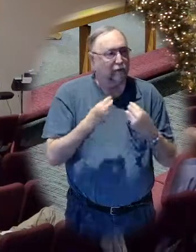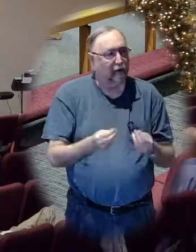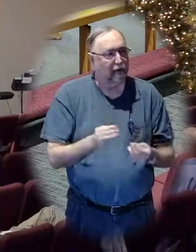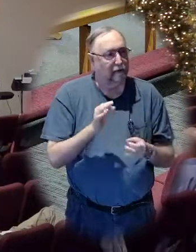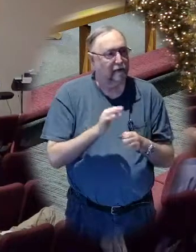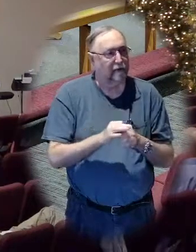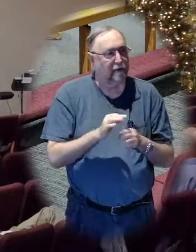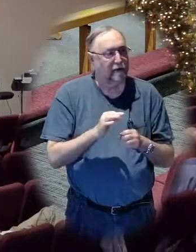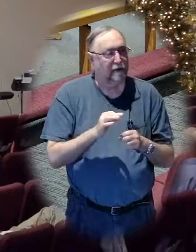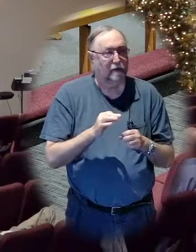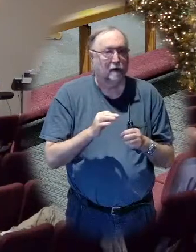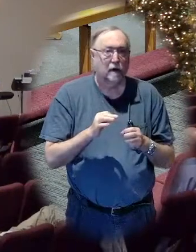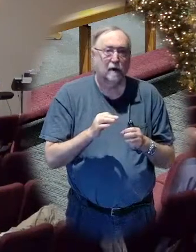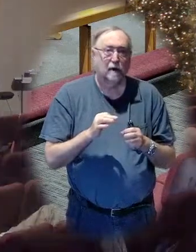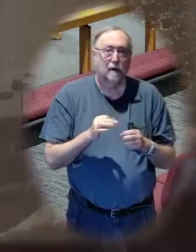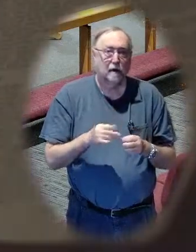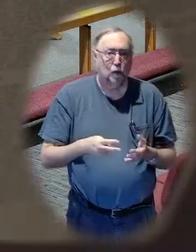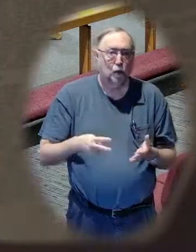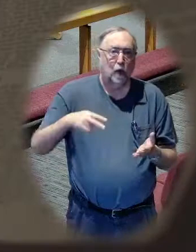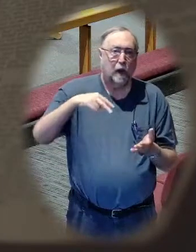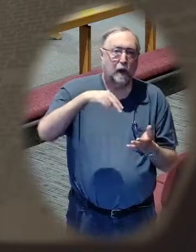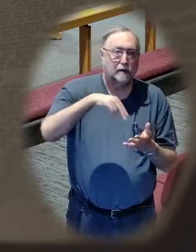Christian faith. I invite you to rise